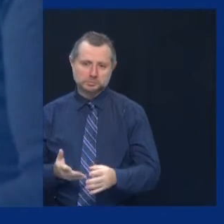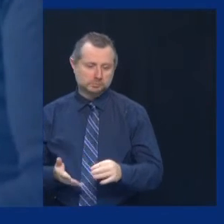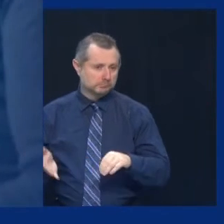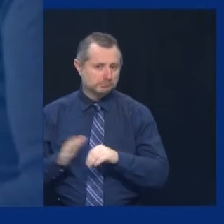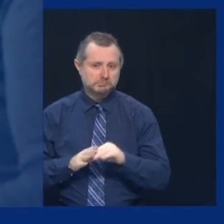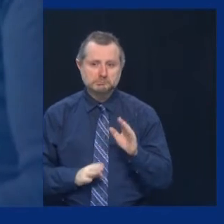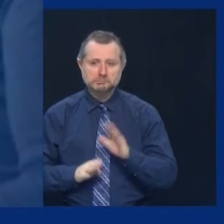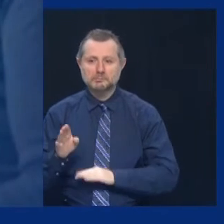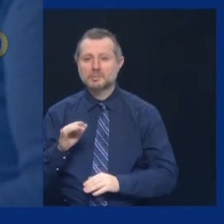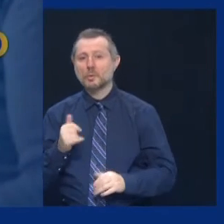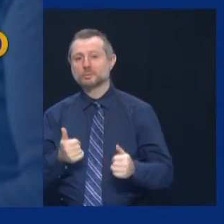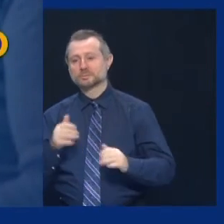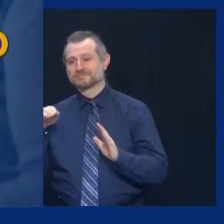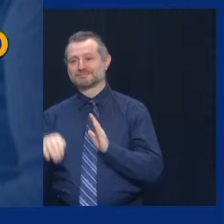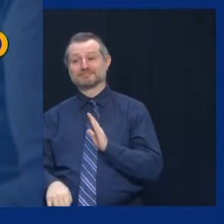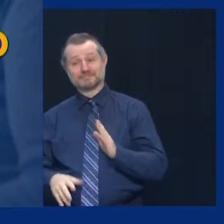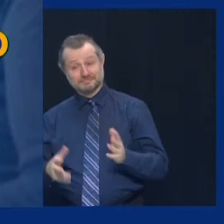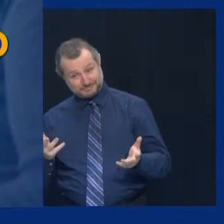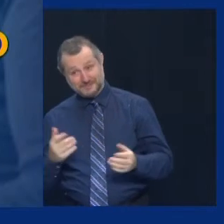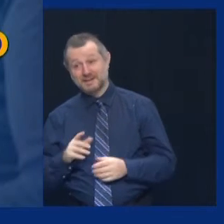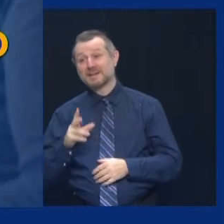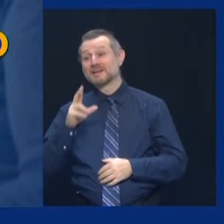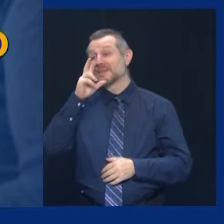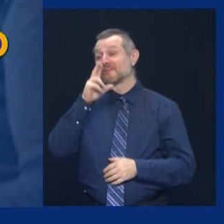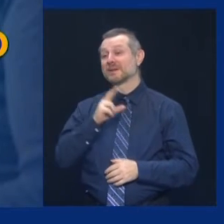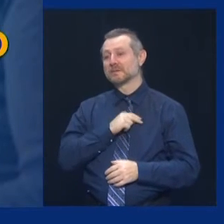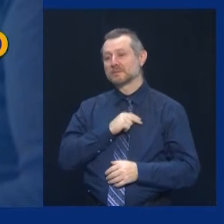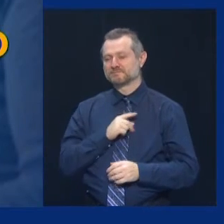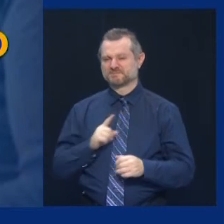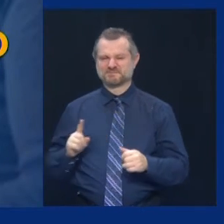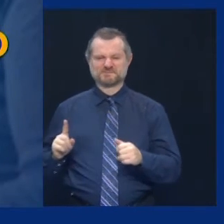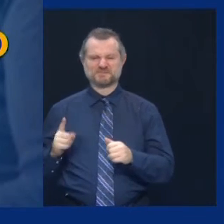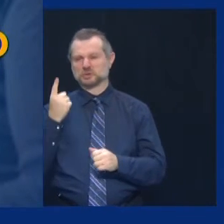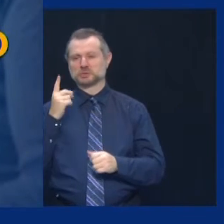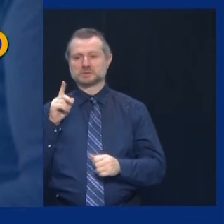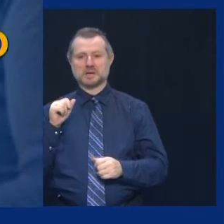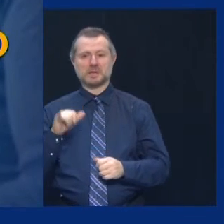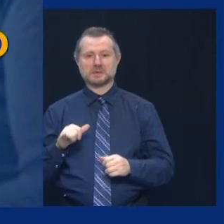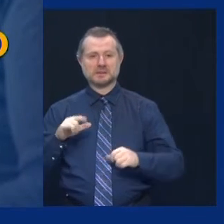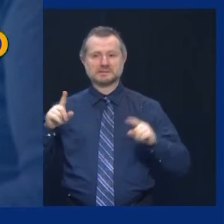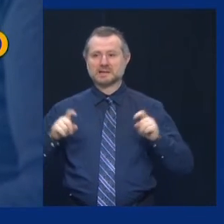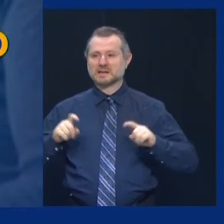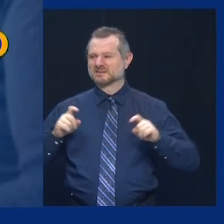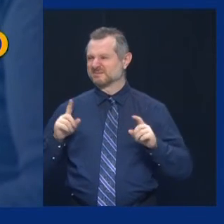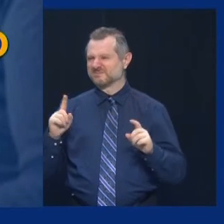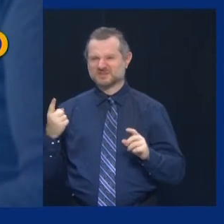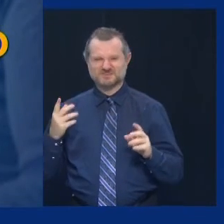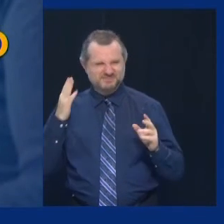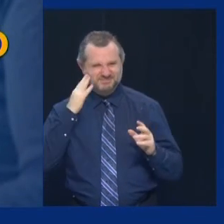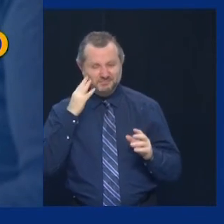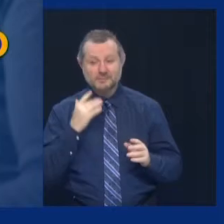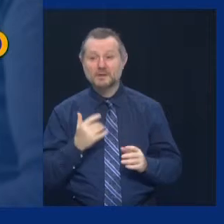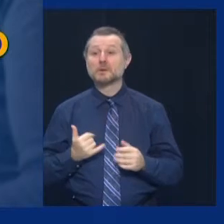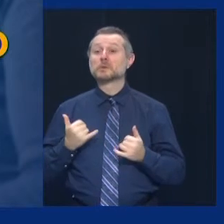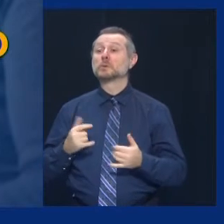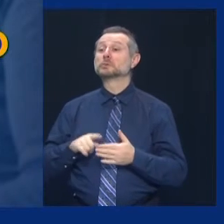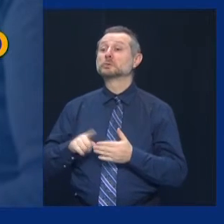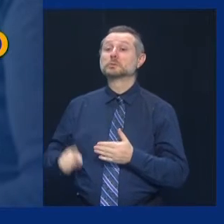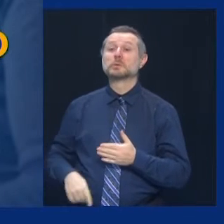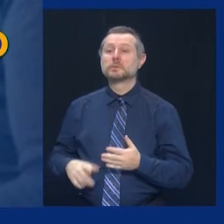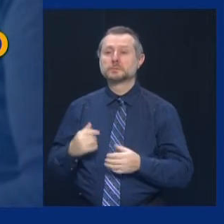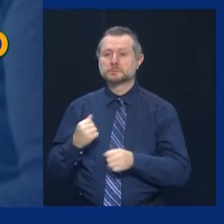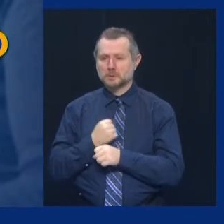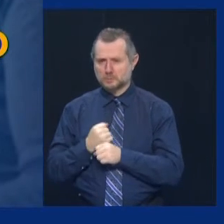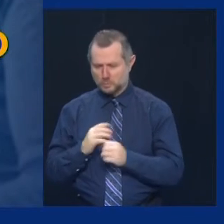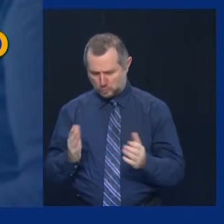virus. Thanksgiving was our first test. And what you're seeing from the data is we